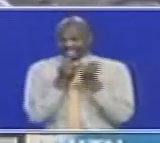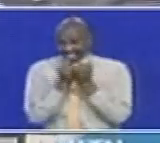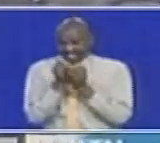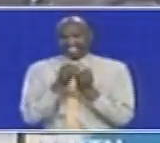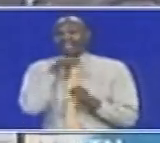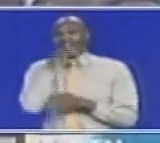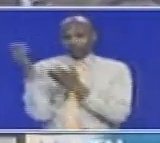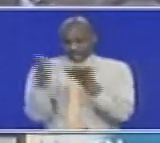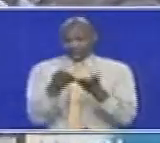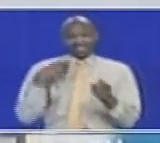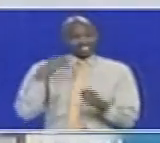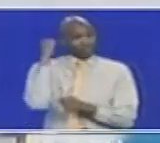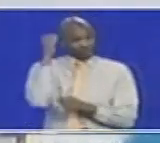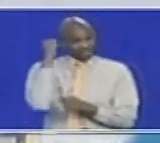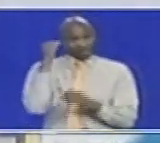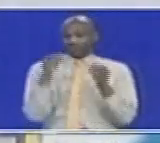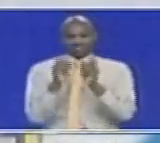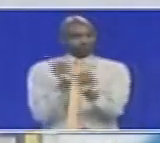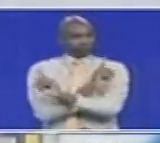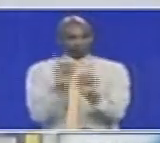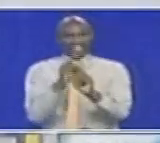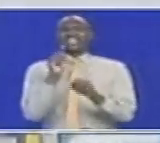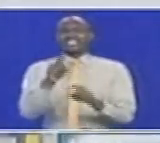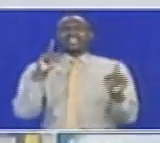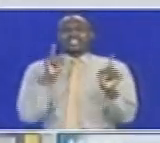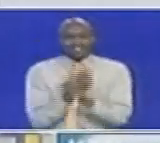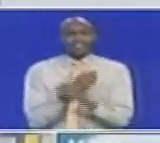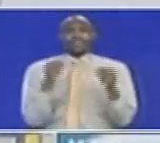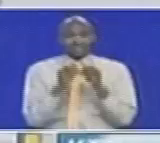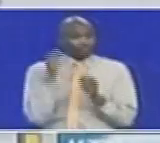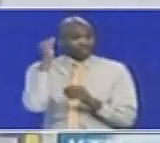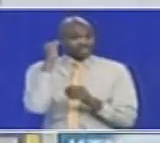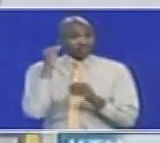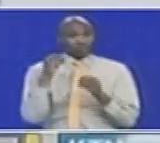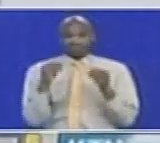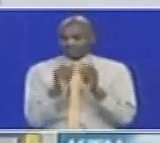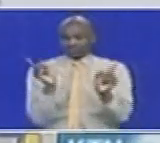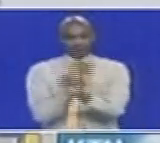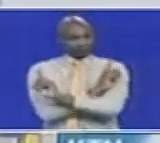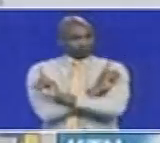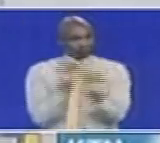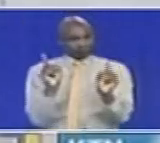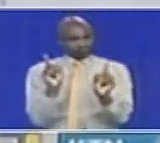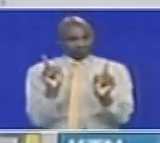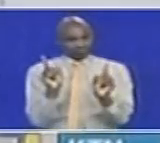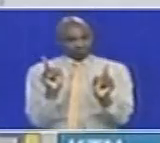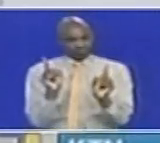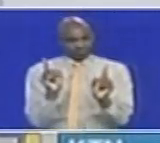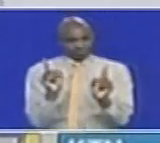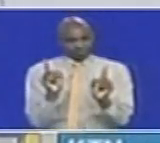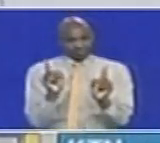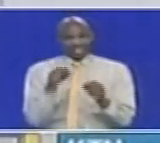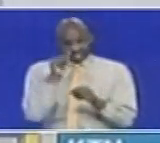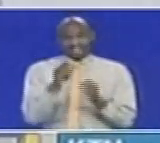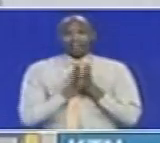will not be a political rally. It is a different meeting from what we call political rally. It is not a political rally as such. It